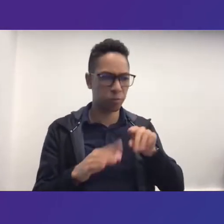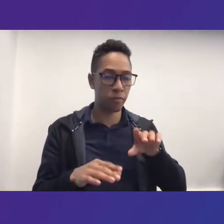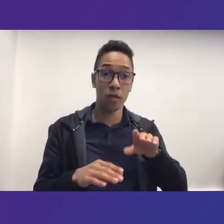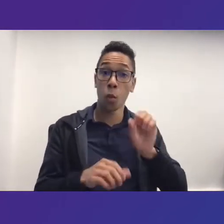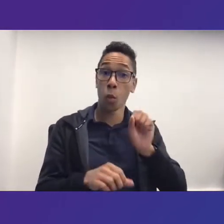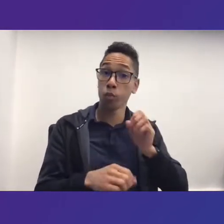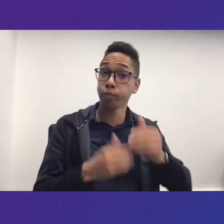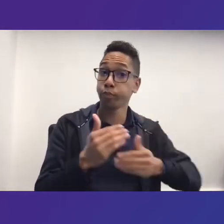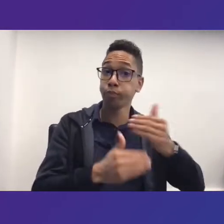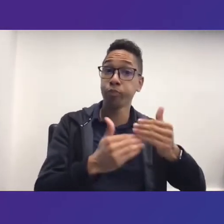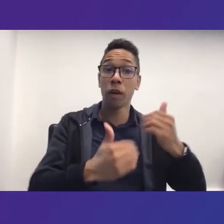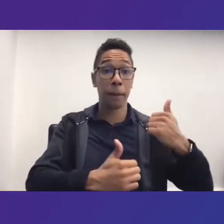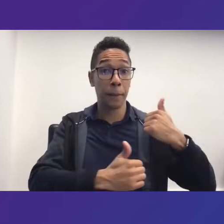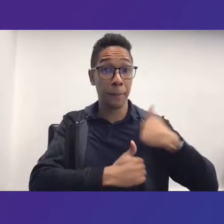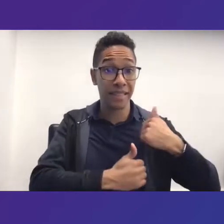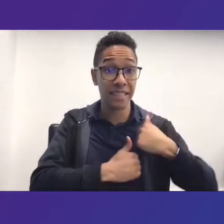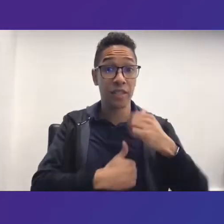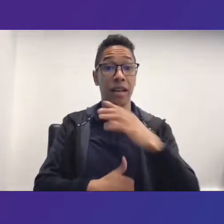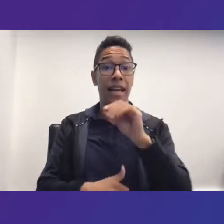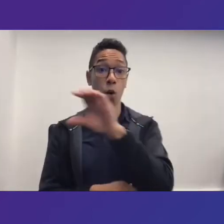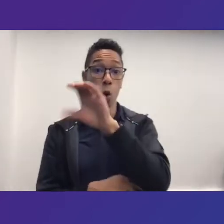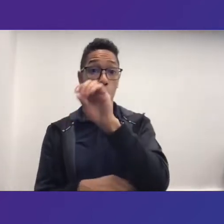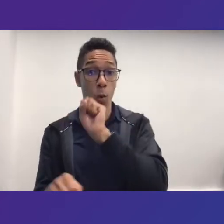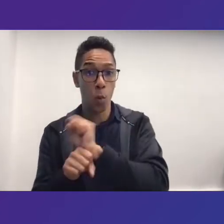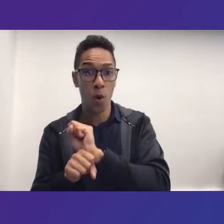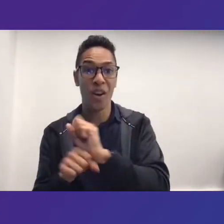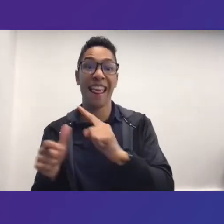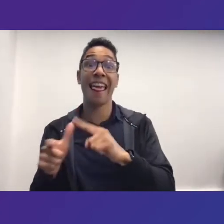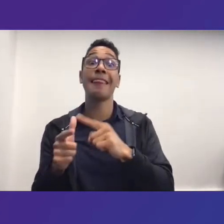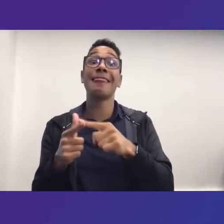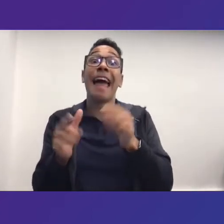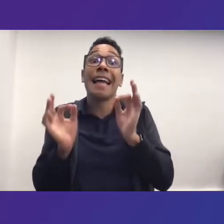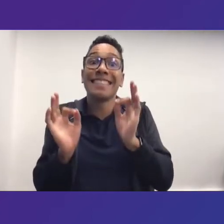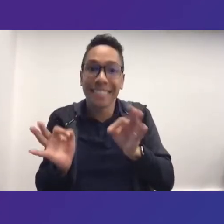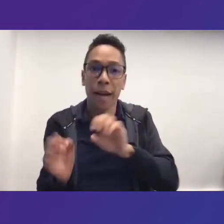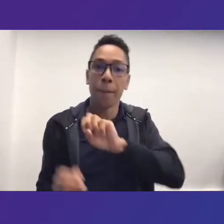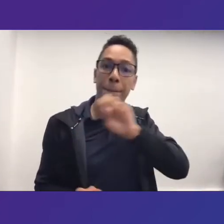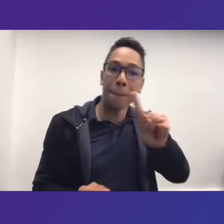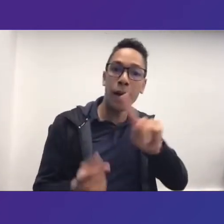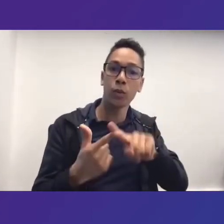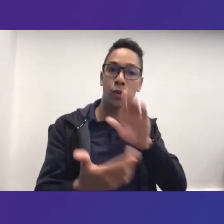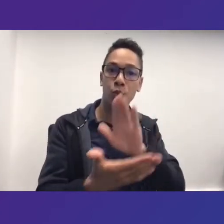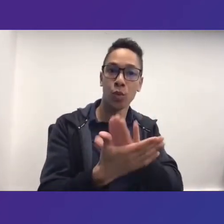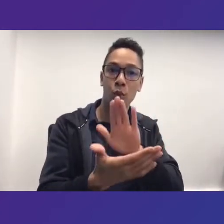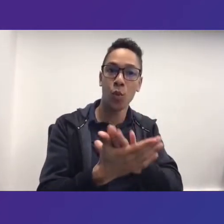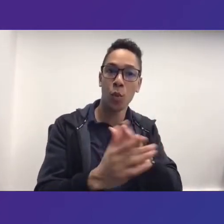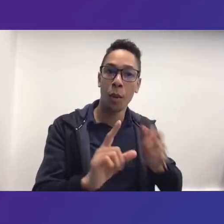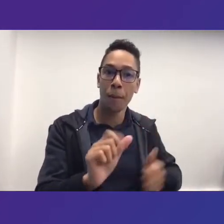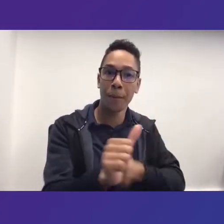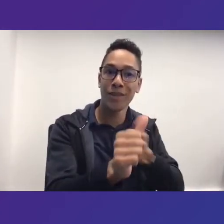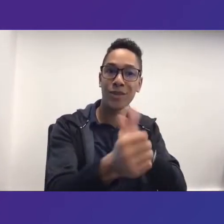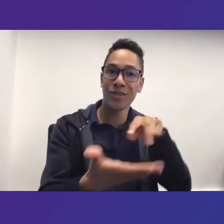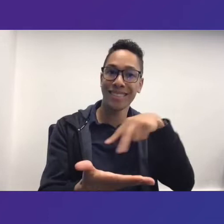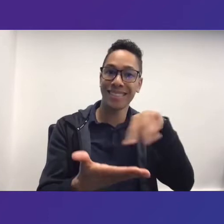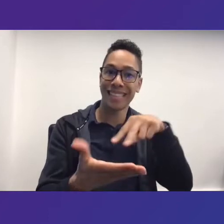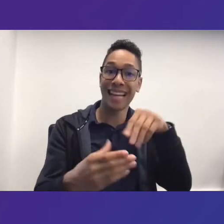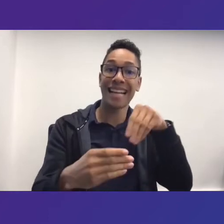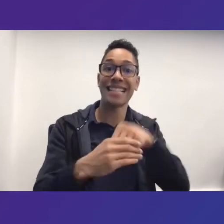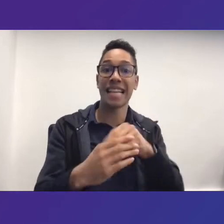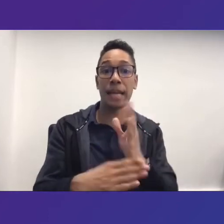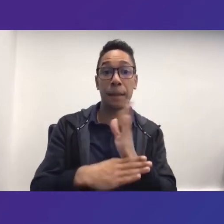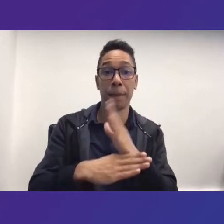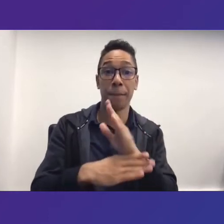military and corporate world before deciding to go back to school and pursue dance as a career in his